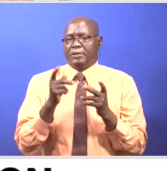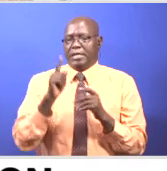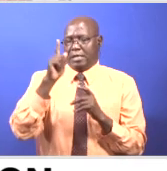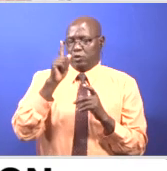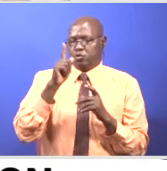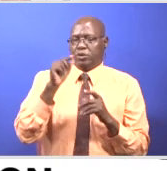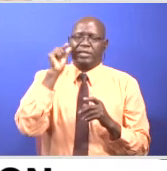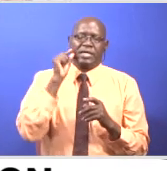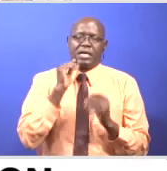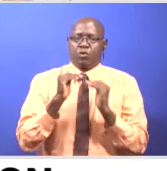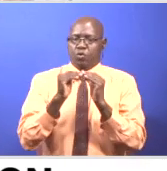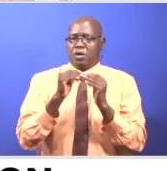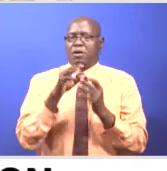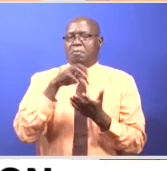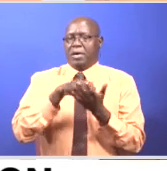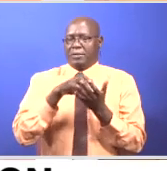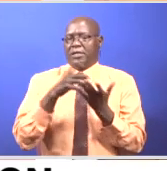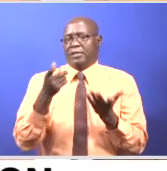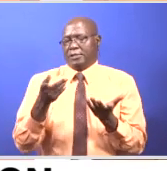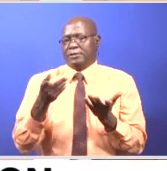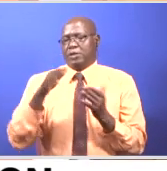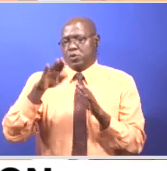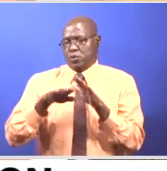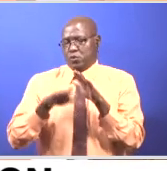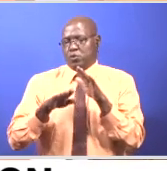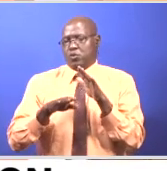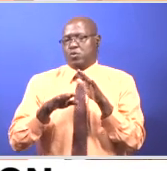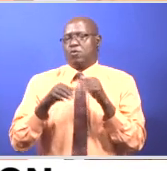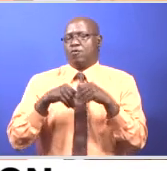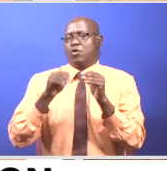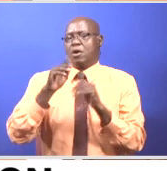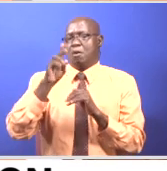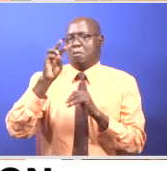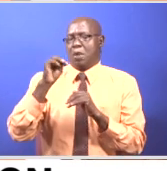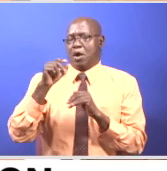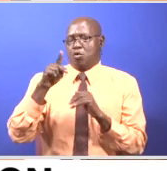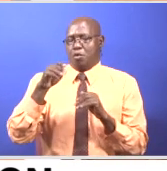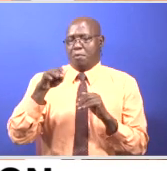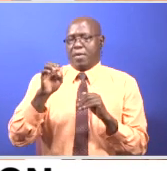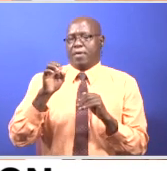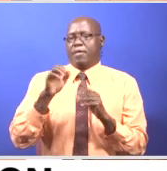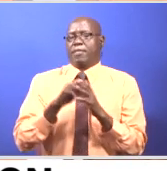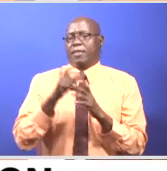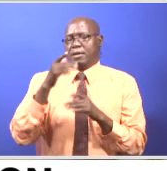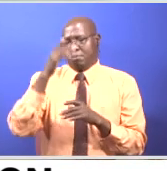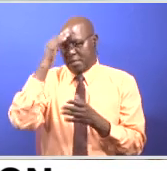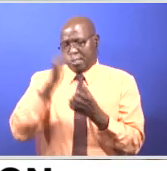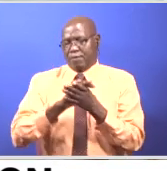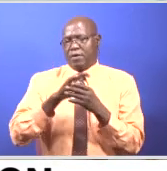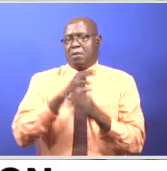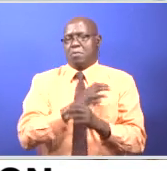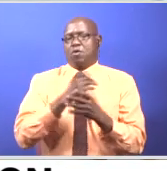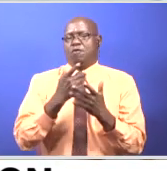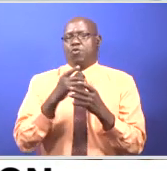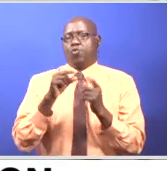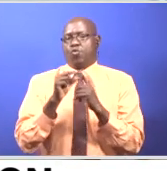gender equality matters is still low, according to Zanel Makombe, a social justice activist who believes in the power of words and voice